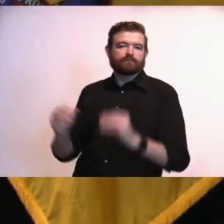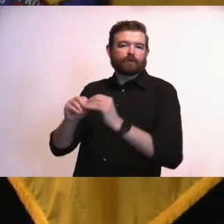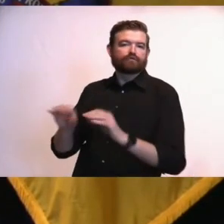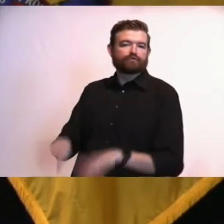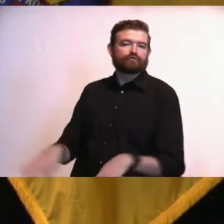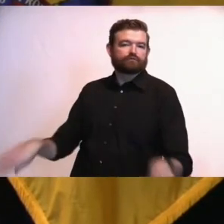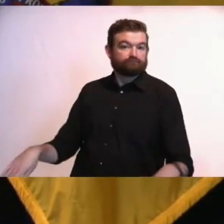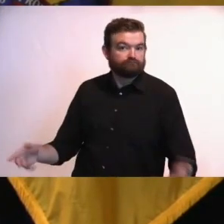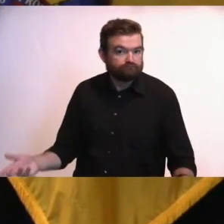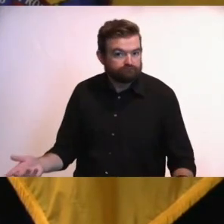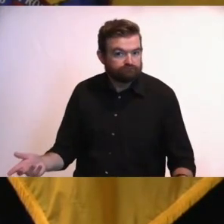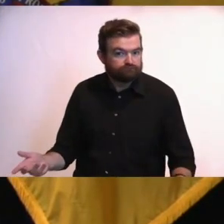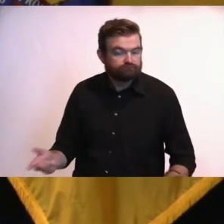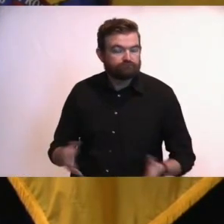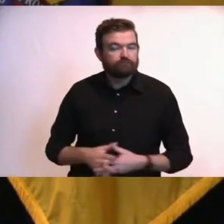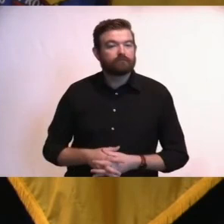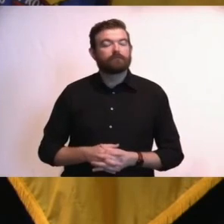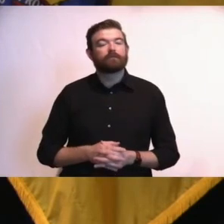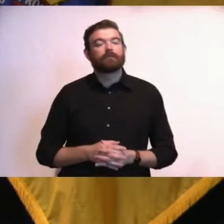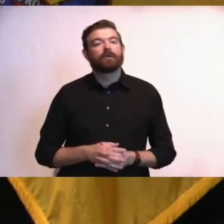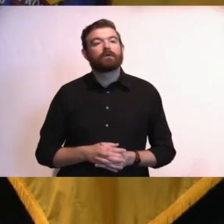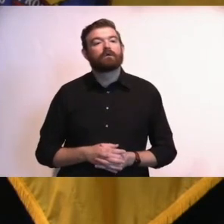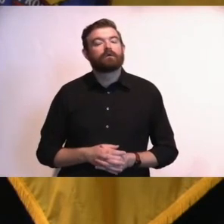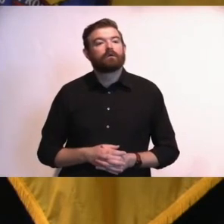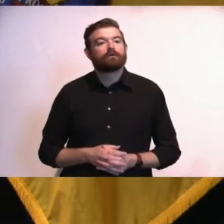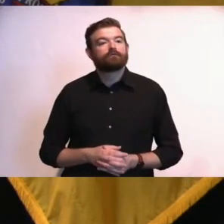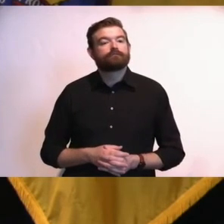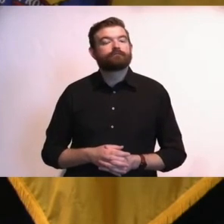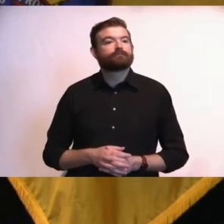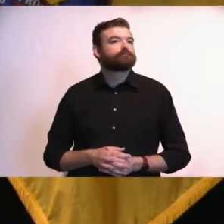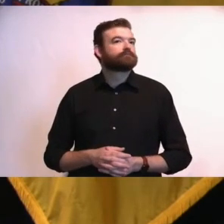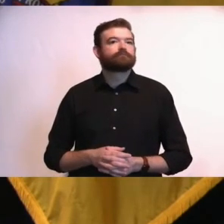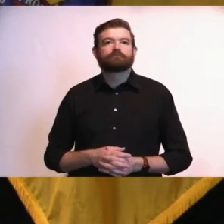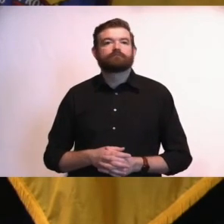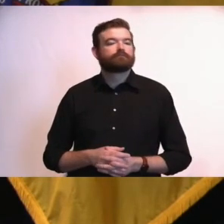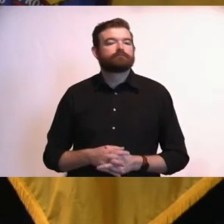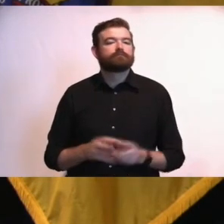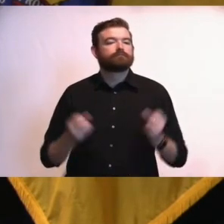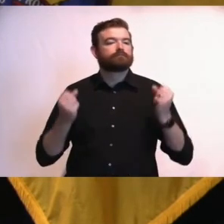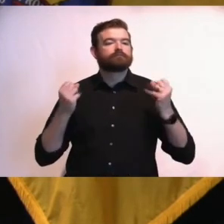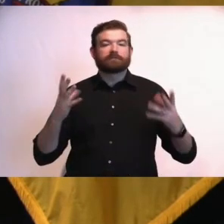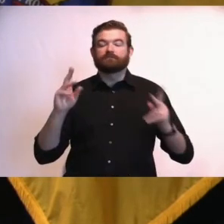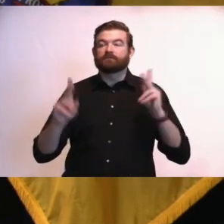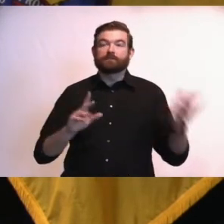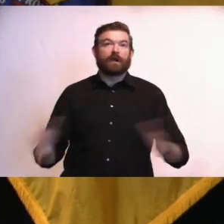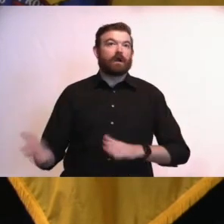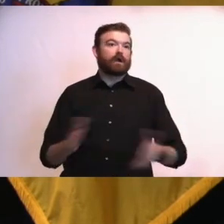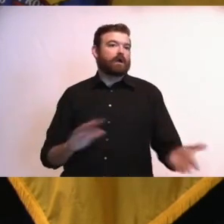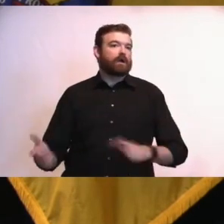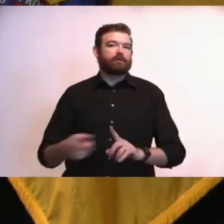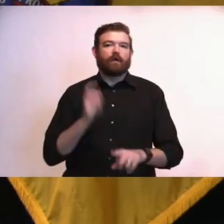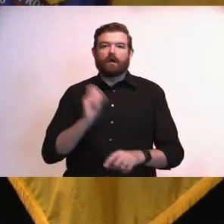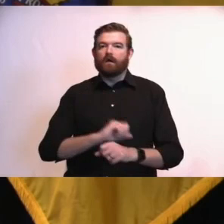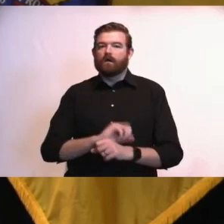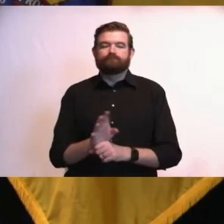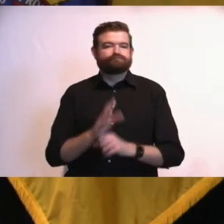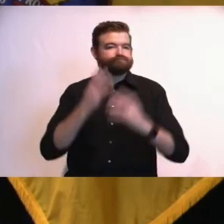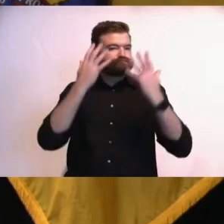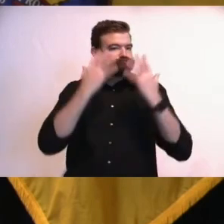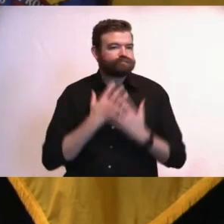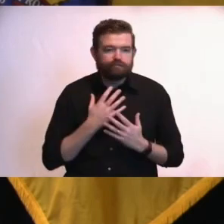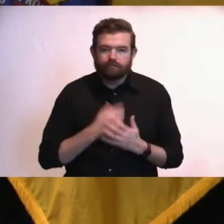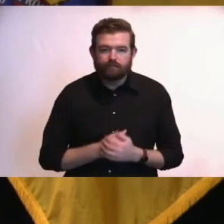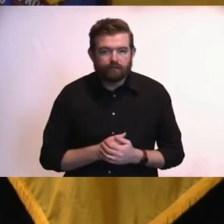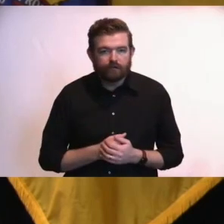pandemic, 10 losses of life. God bless them all. Thanks, Matt. Mike, is that you? Yep. Good afternoon, Governor.